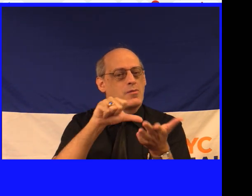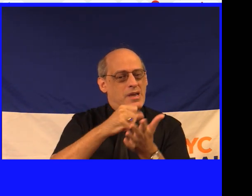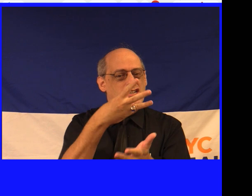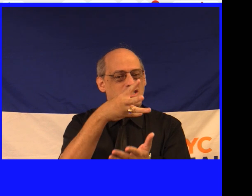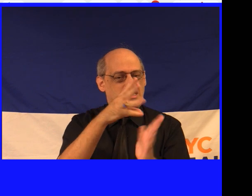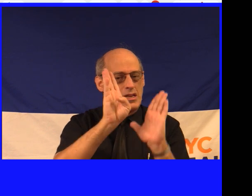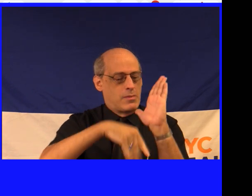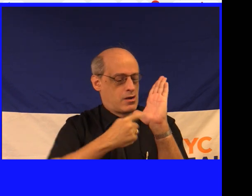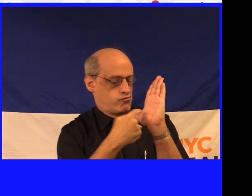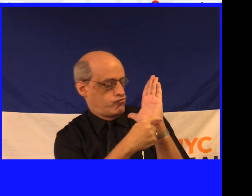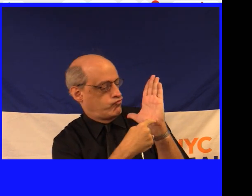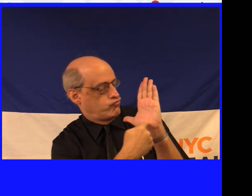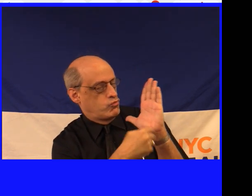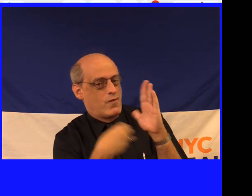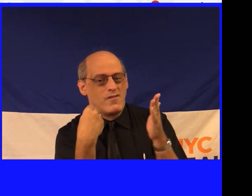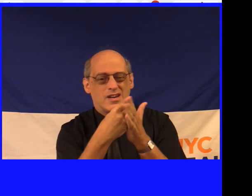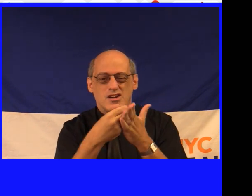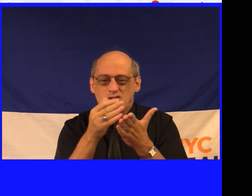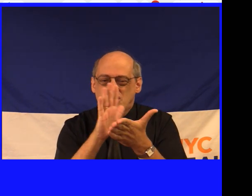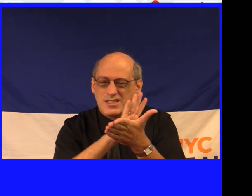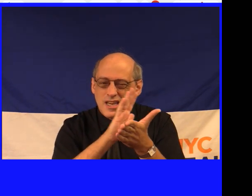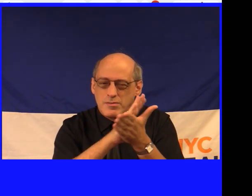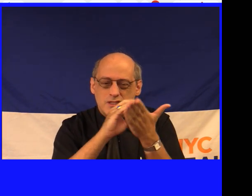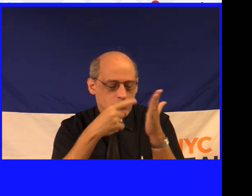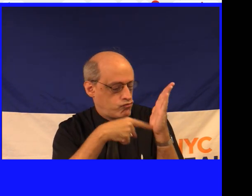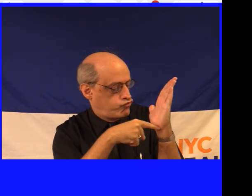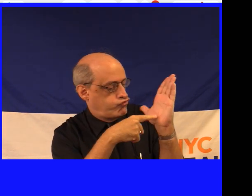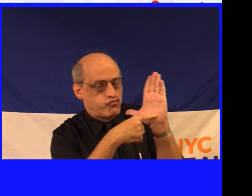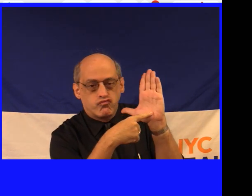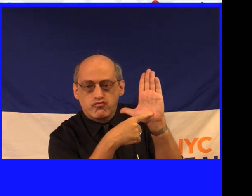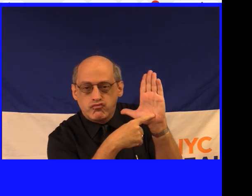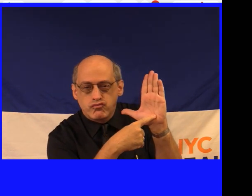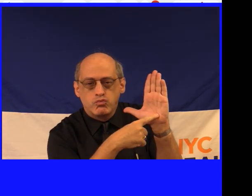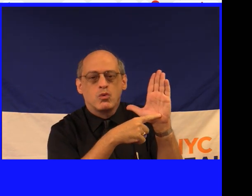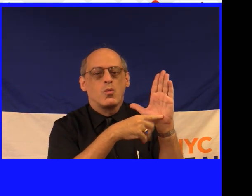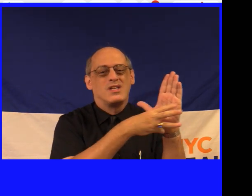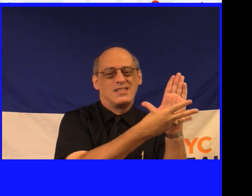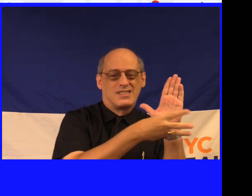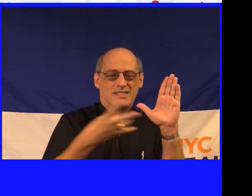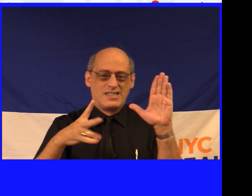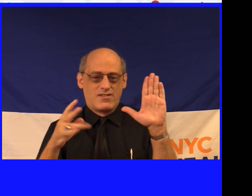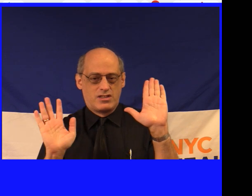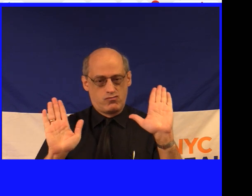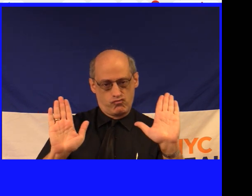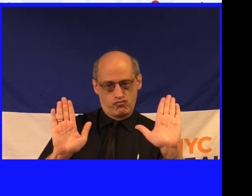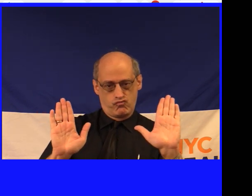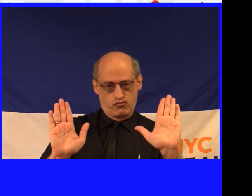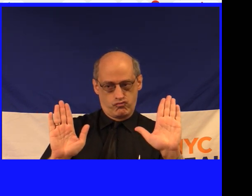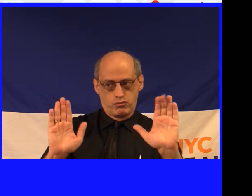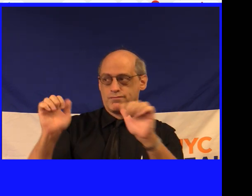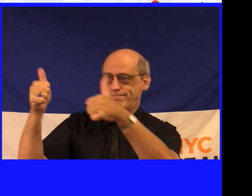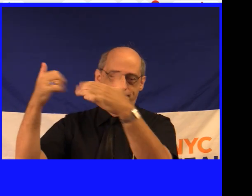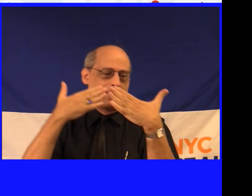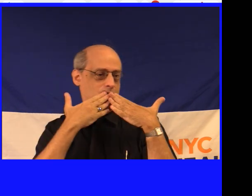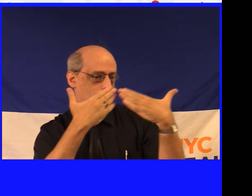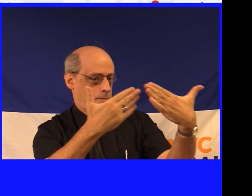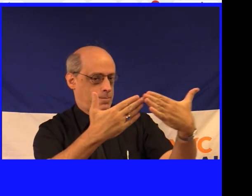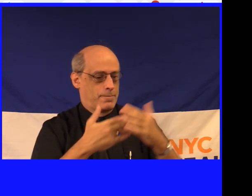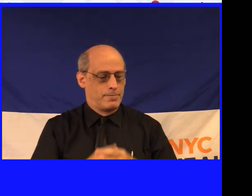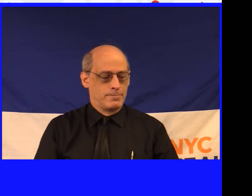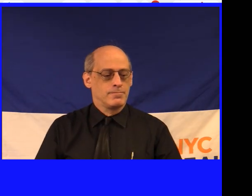If you look Okay. at the bottom of the financials, we're on page 16. Thank We're going to you. review 16 and 17. Thank you.